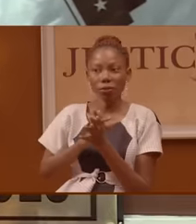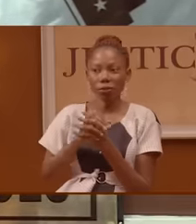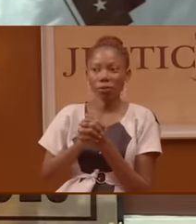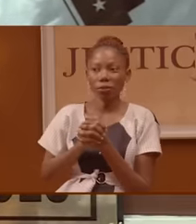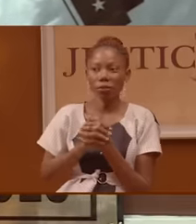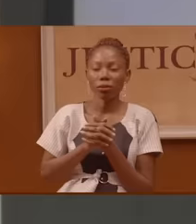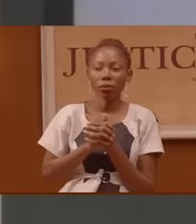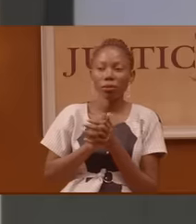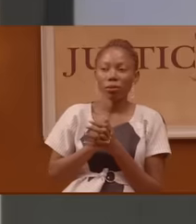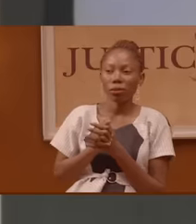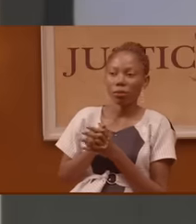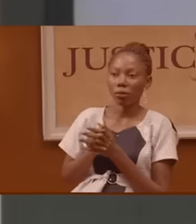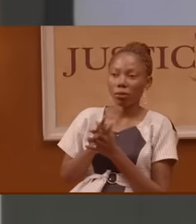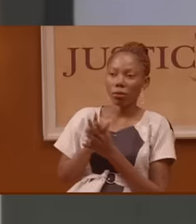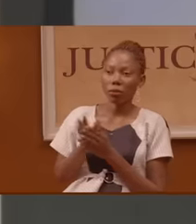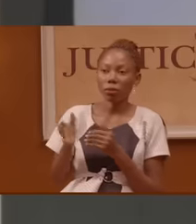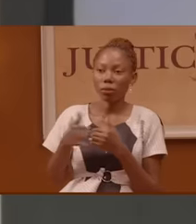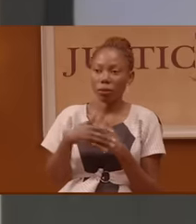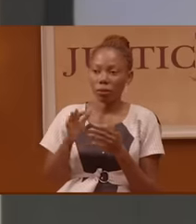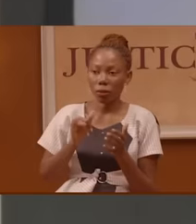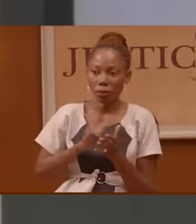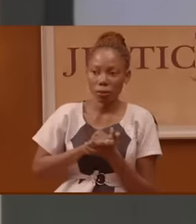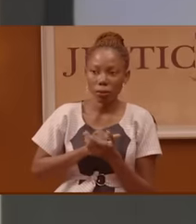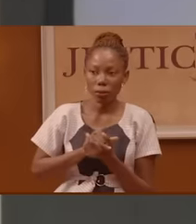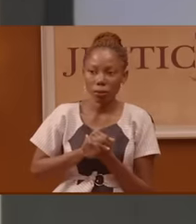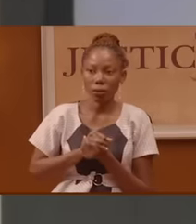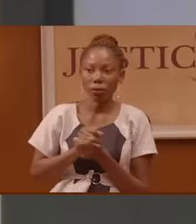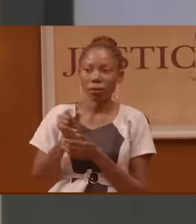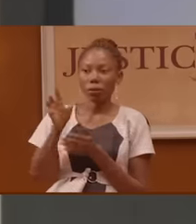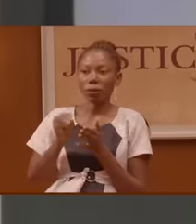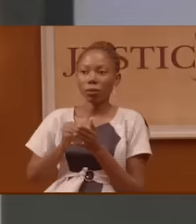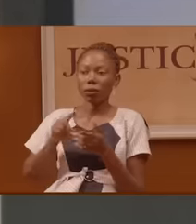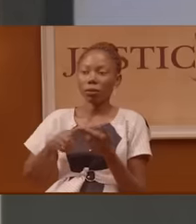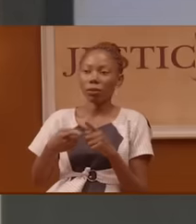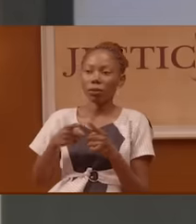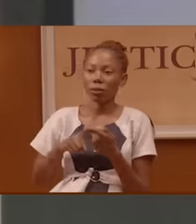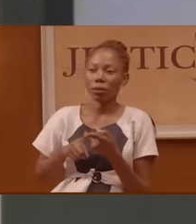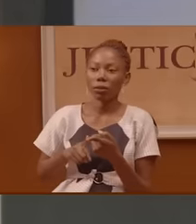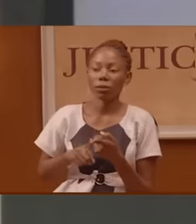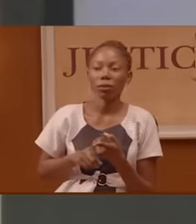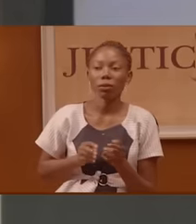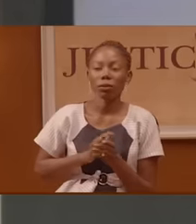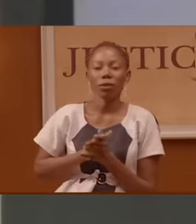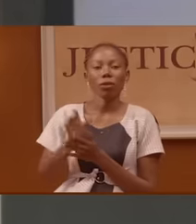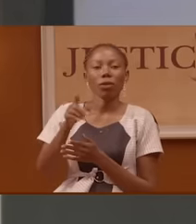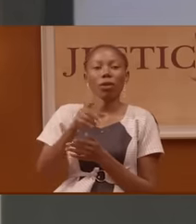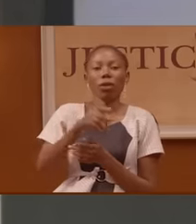before he came back. Okay. So I'd met a friend of mine introduced me to Aziz, which I've spoken to on